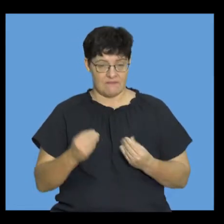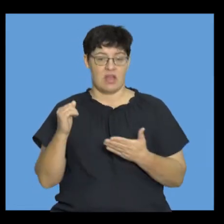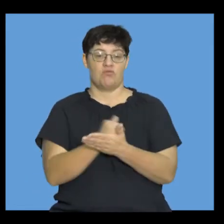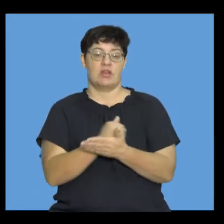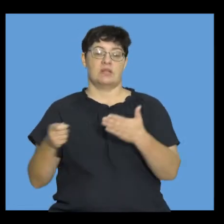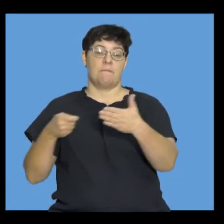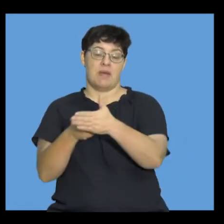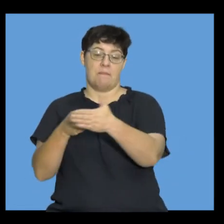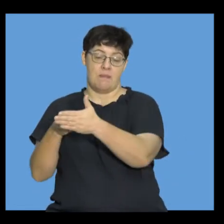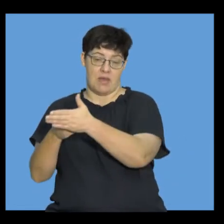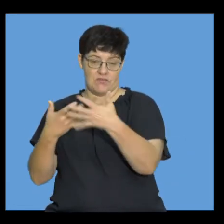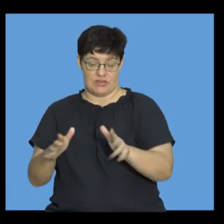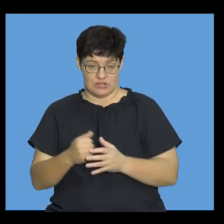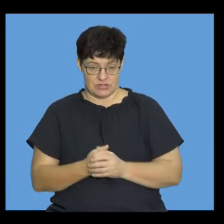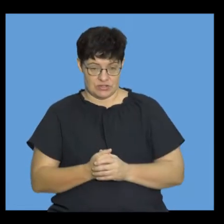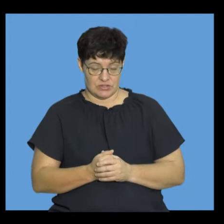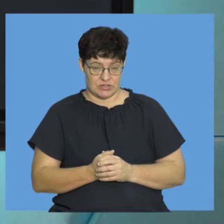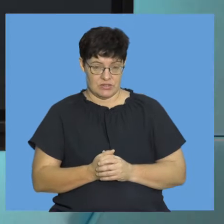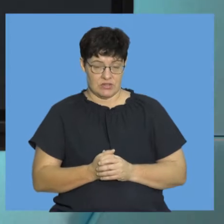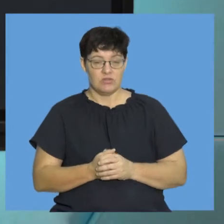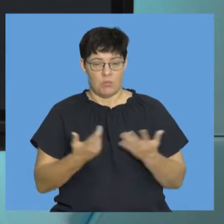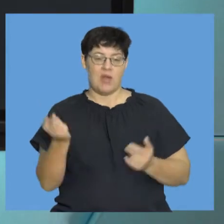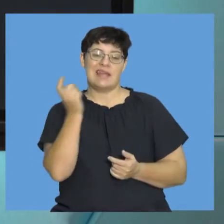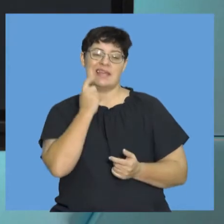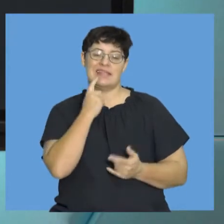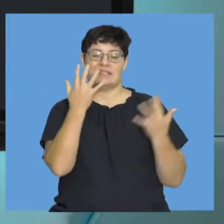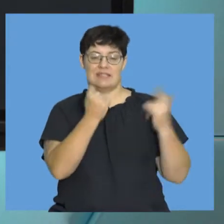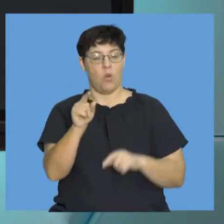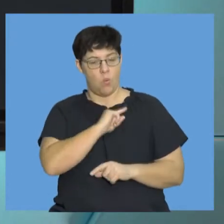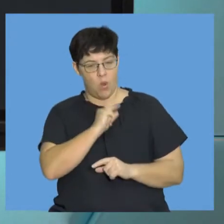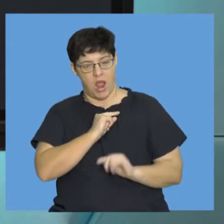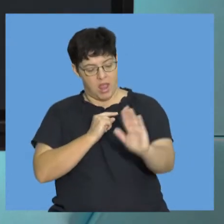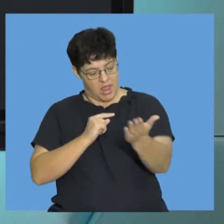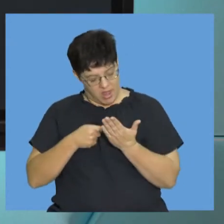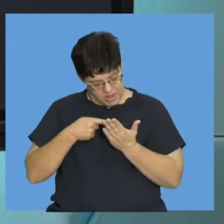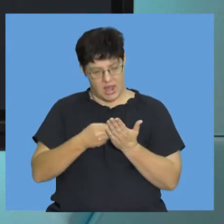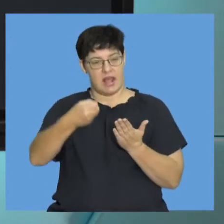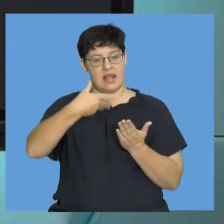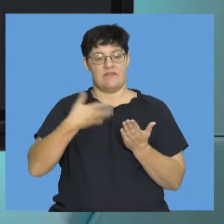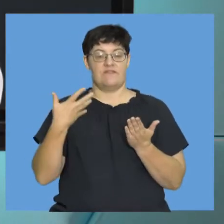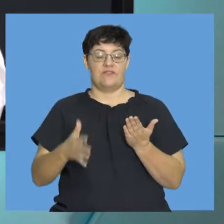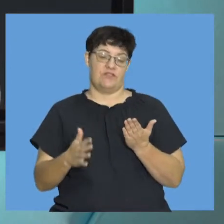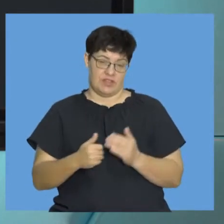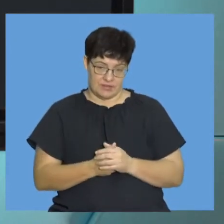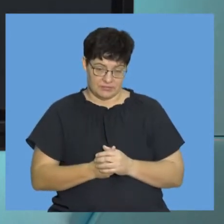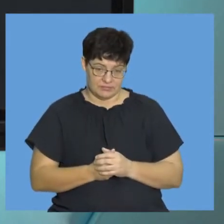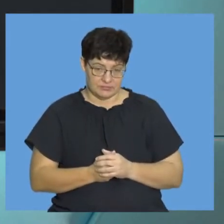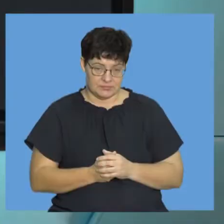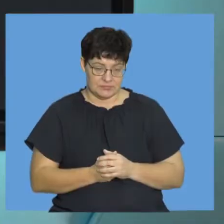purchases, meaning it's much easier to calculate since you have the credit purchases